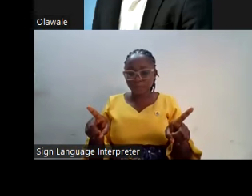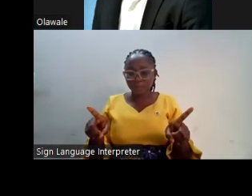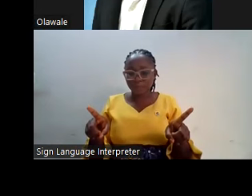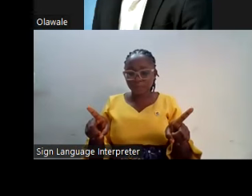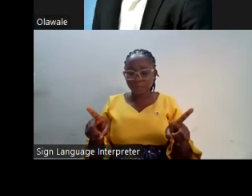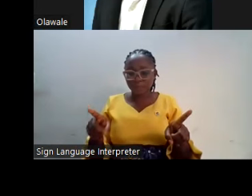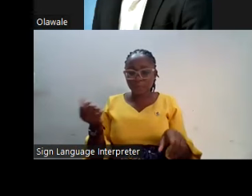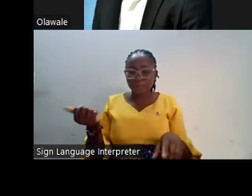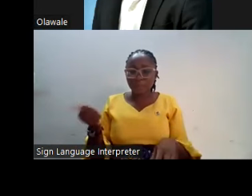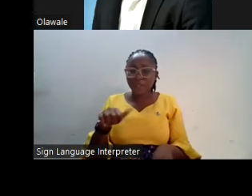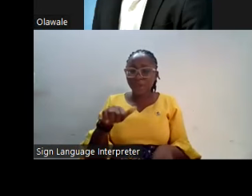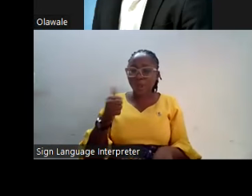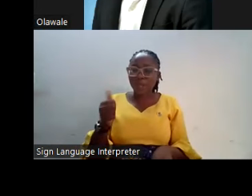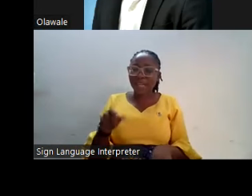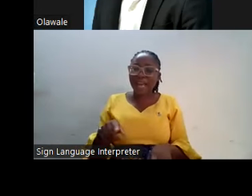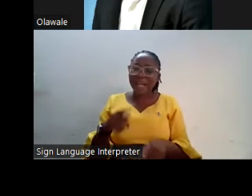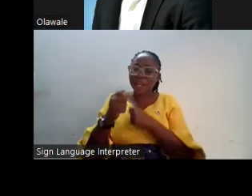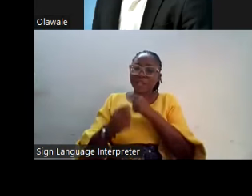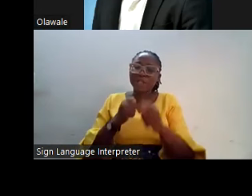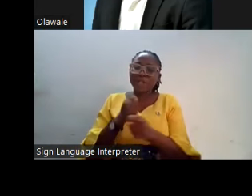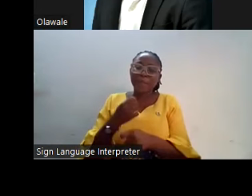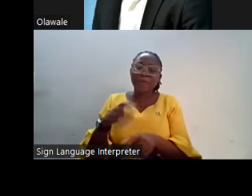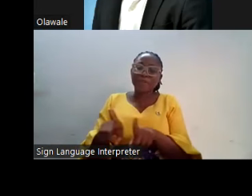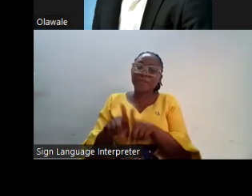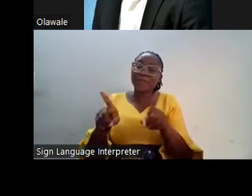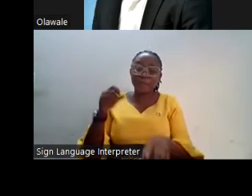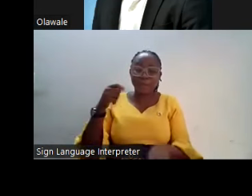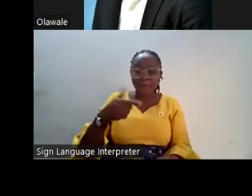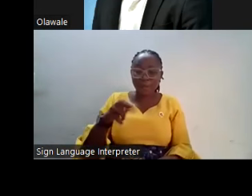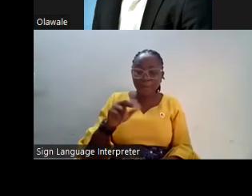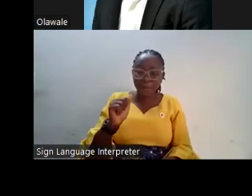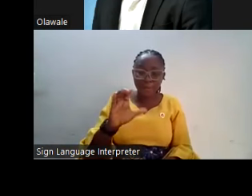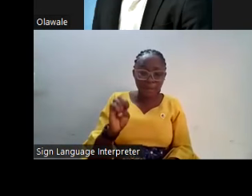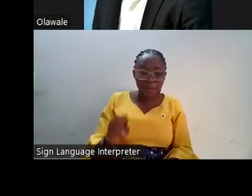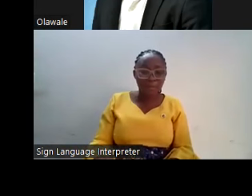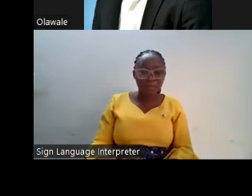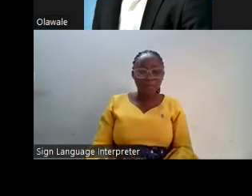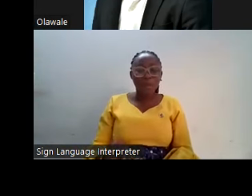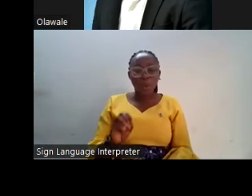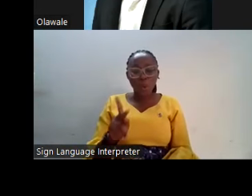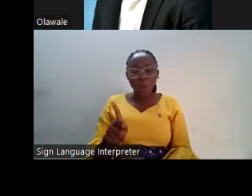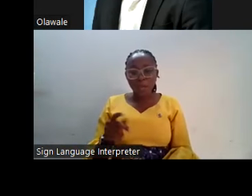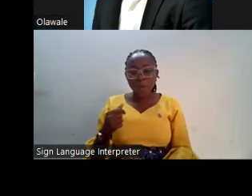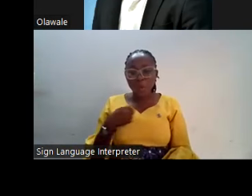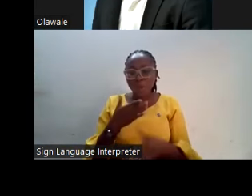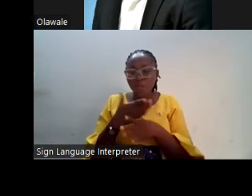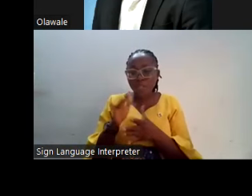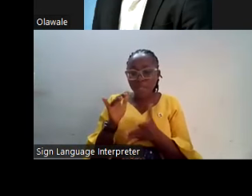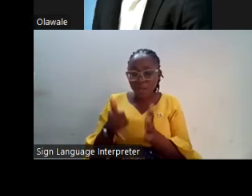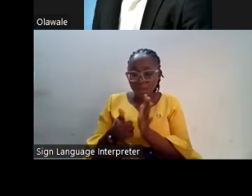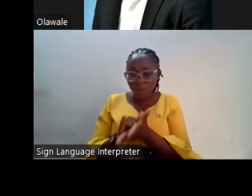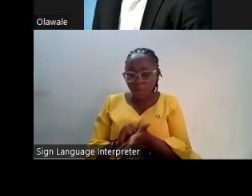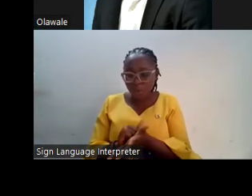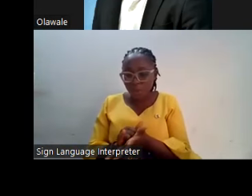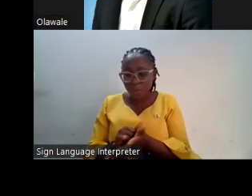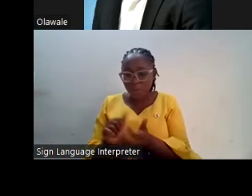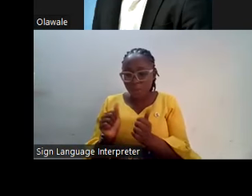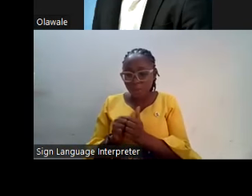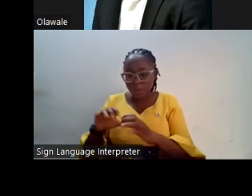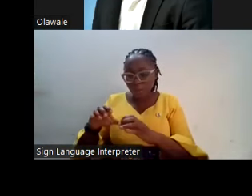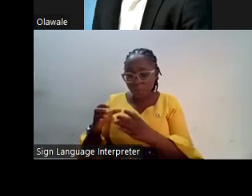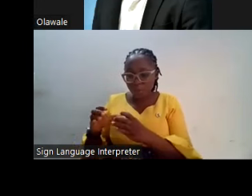any other forms of diversity, Grace? Yeah, so we share those as well, religion,